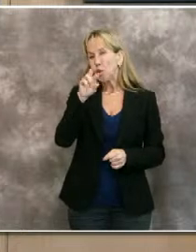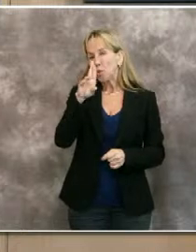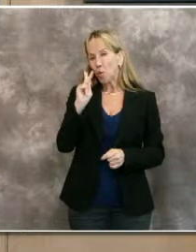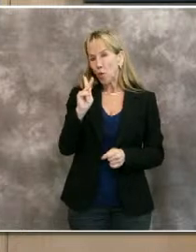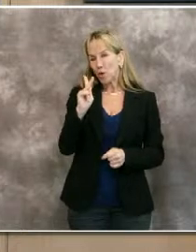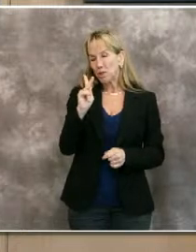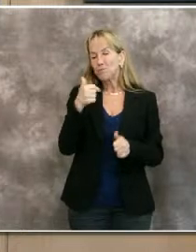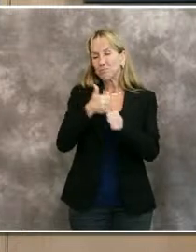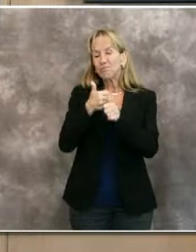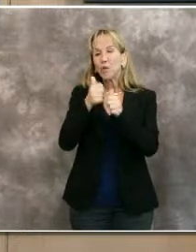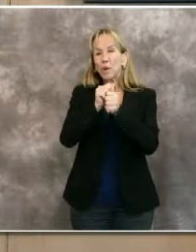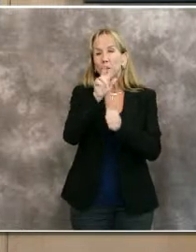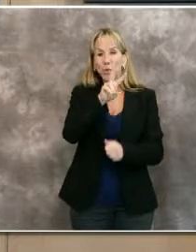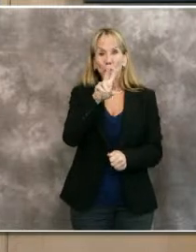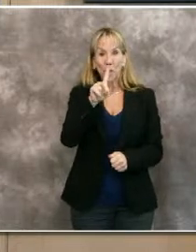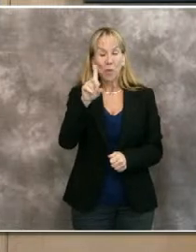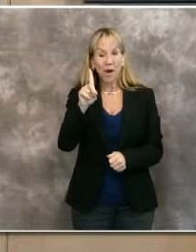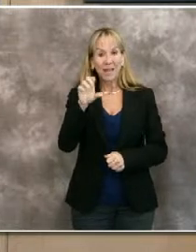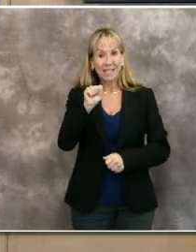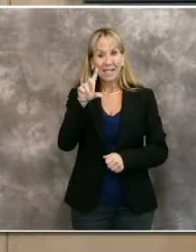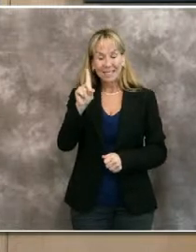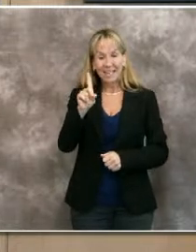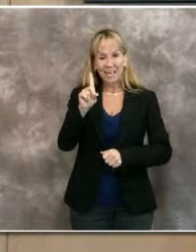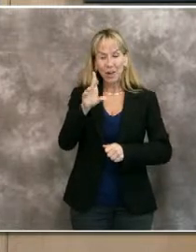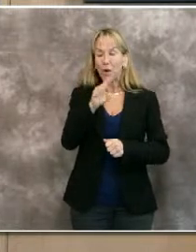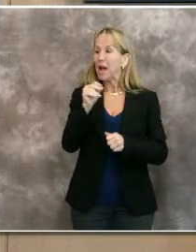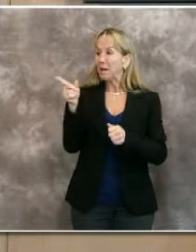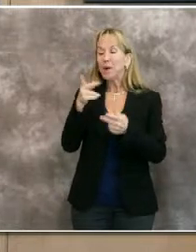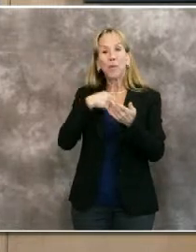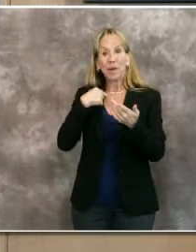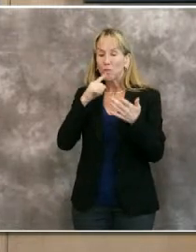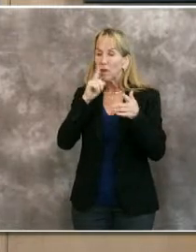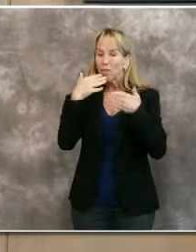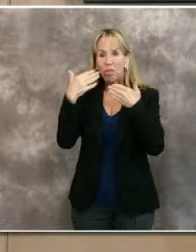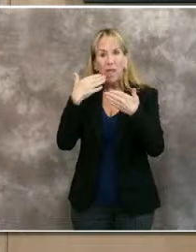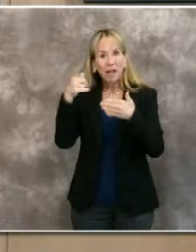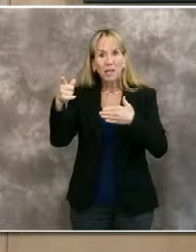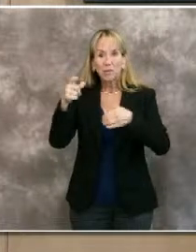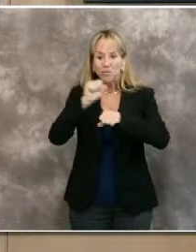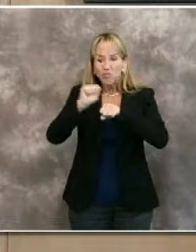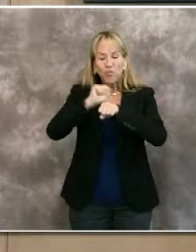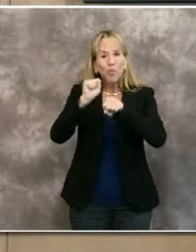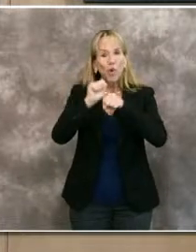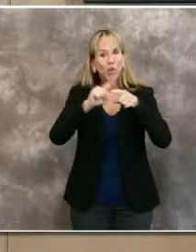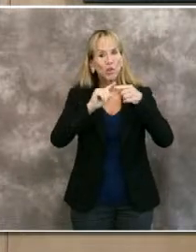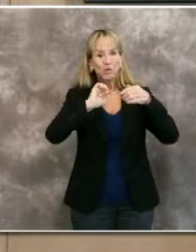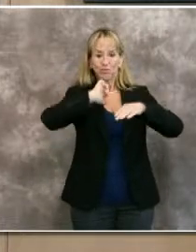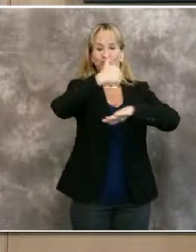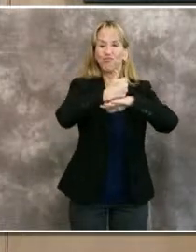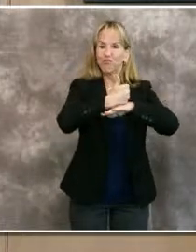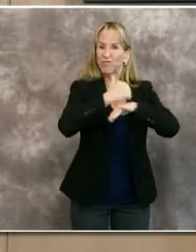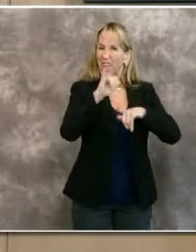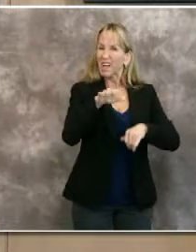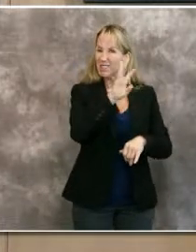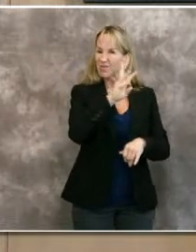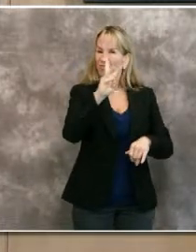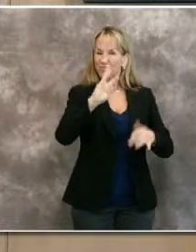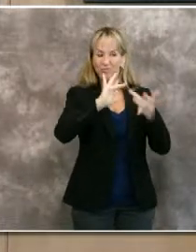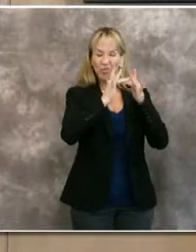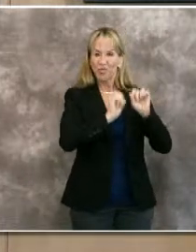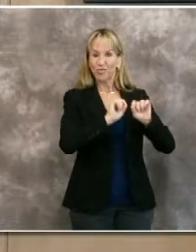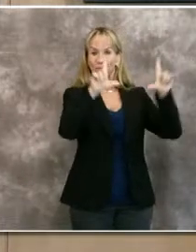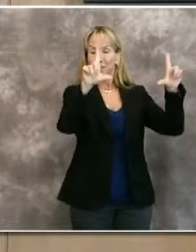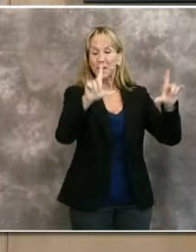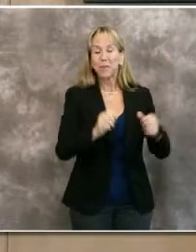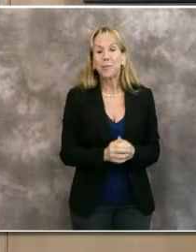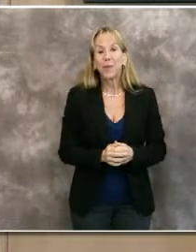Diego, and we thank them for their work on this new website and this new opportunity. Finally, we will close